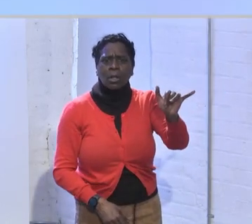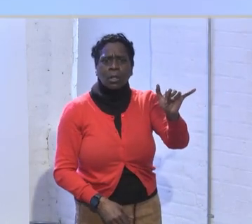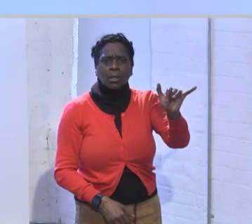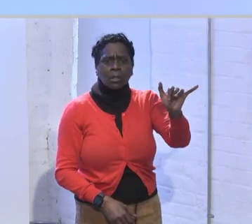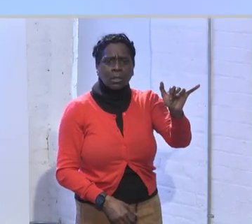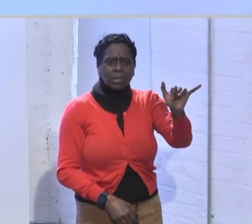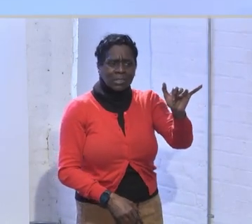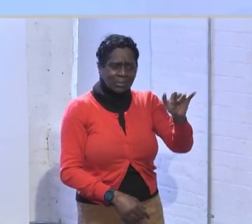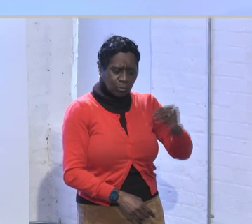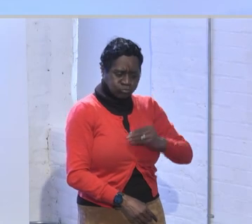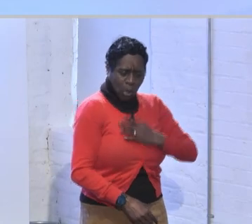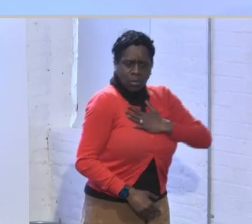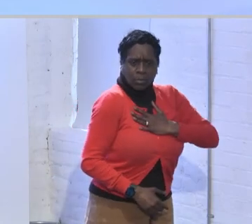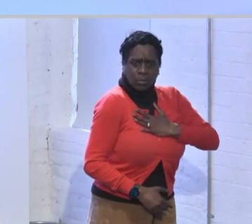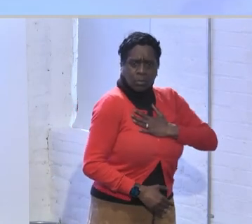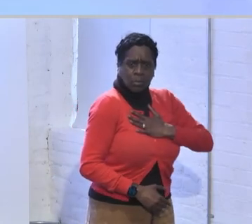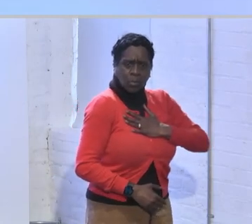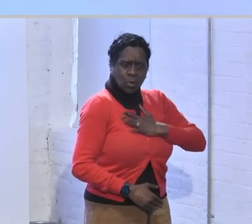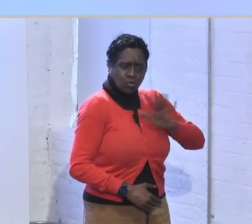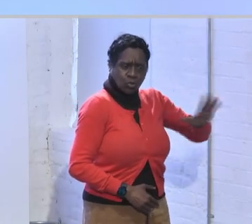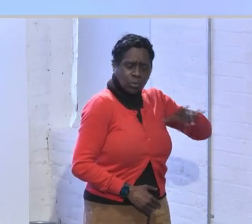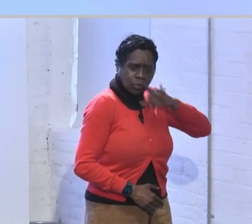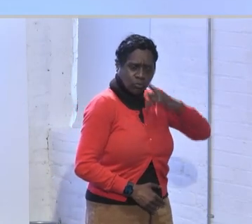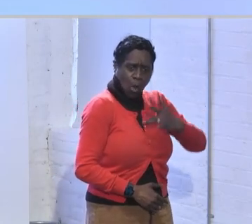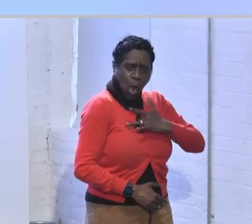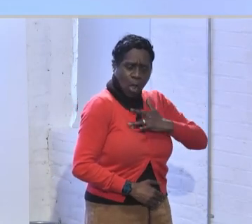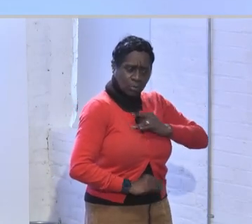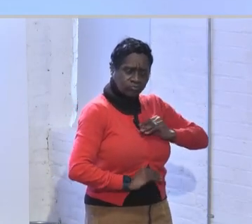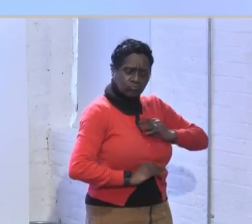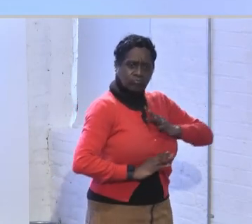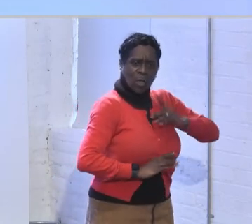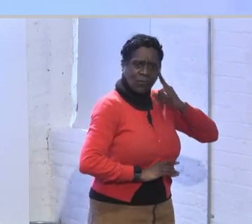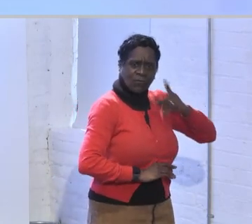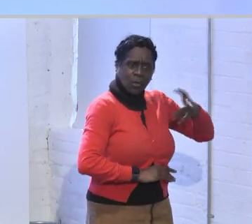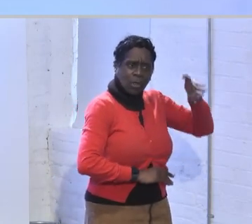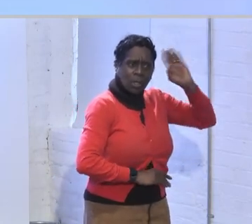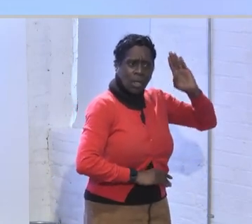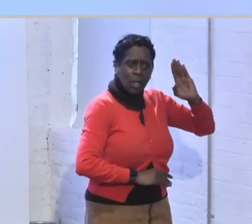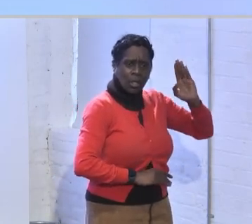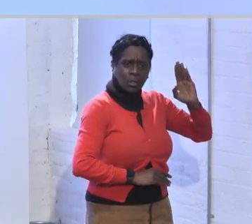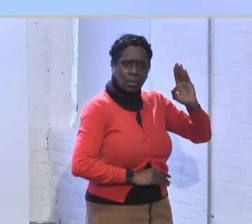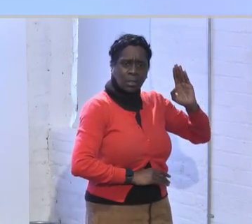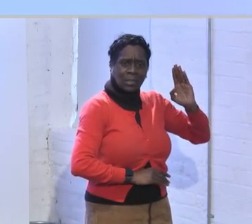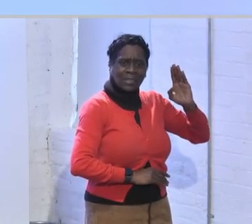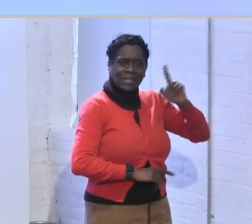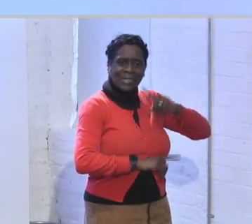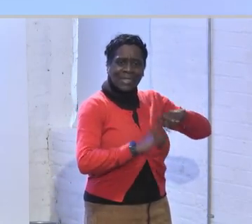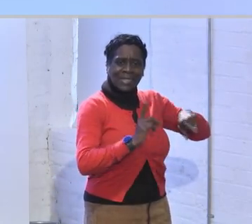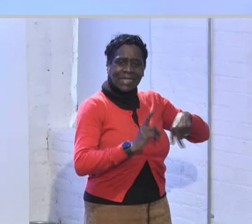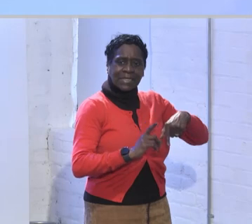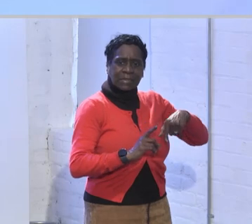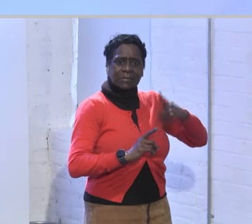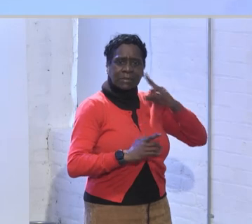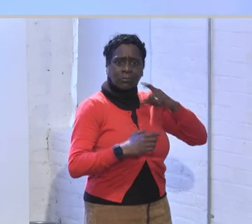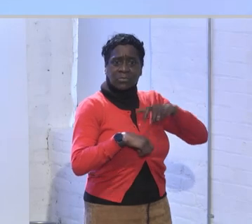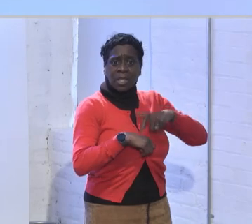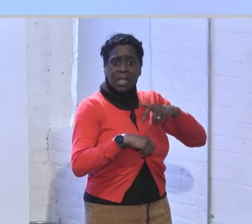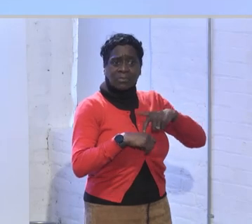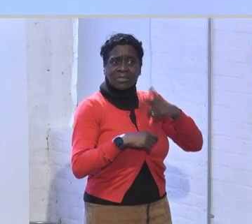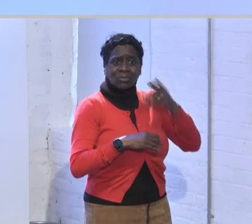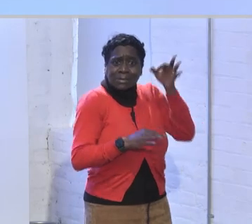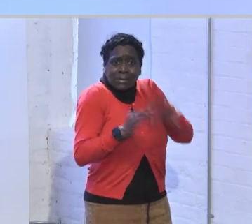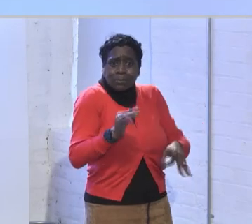the affections for our children, to stir their affection for God, it's the mundane, simple things of